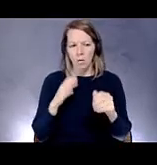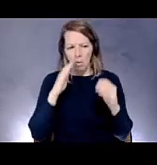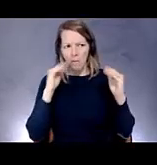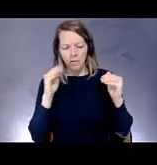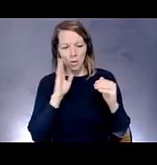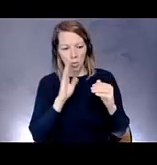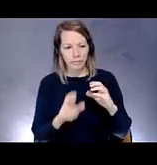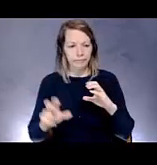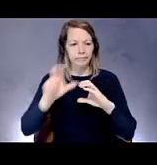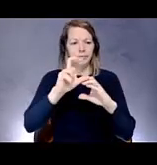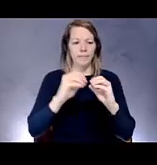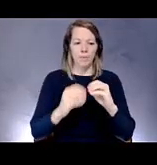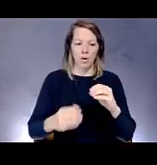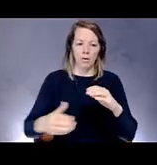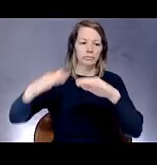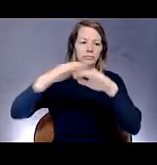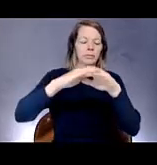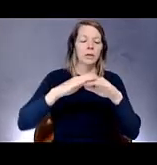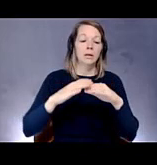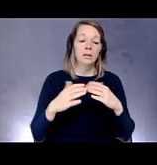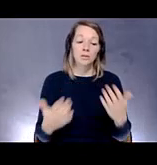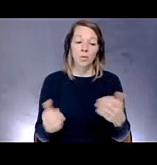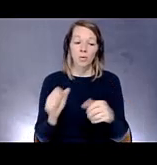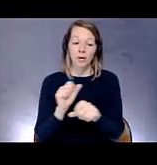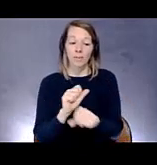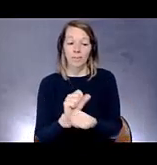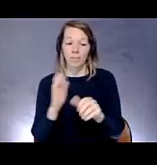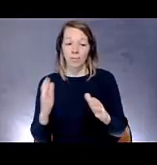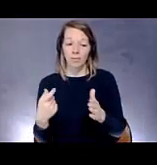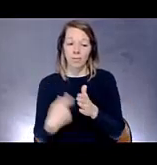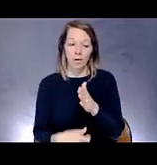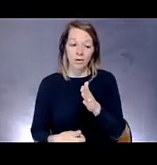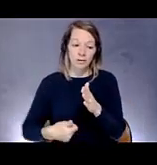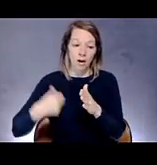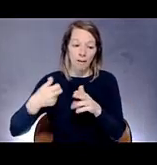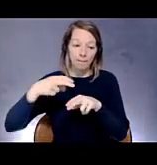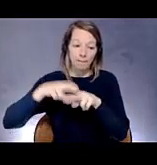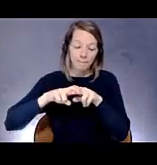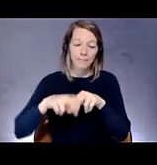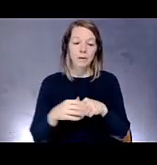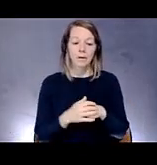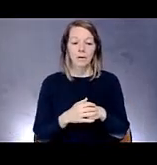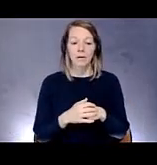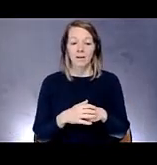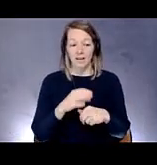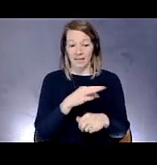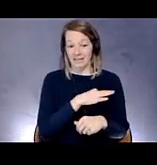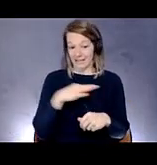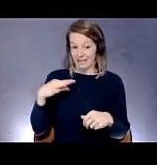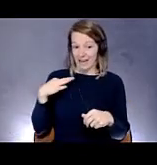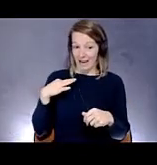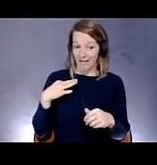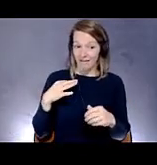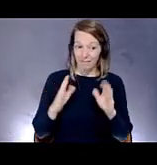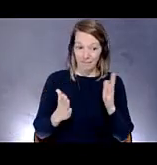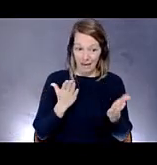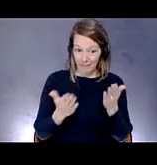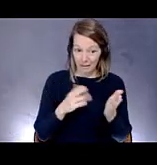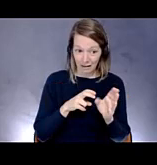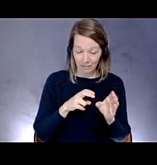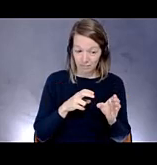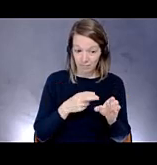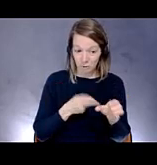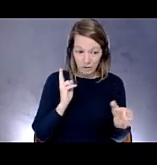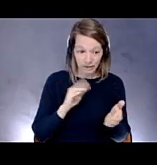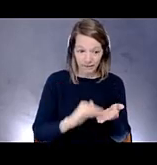larger raise. So employer costs go up, threat to employees, their raises, and out-of-pocket